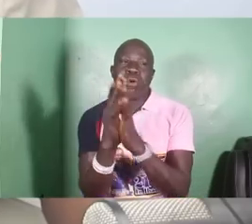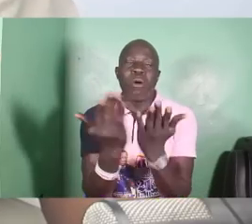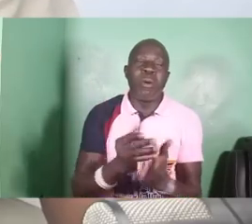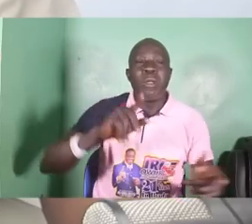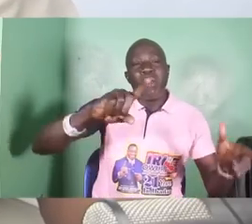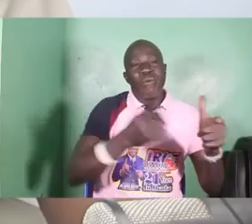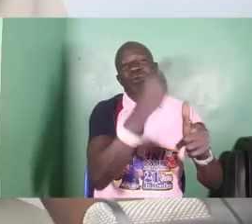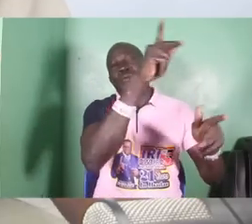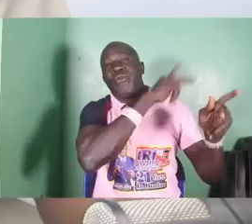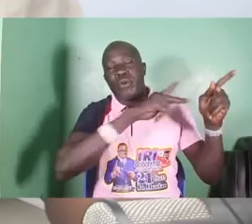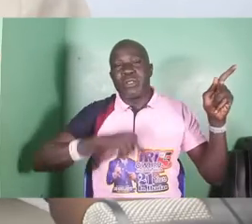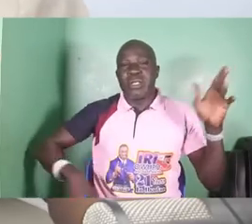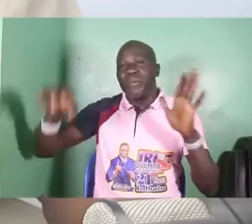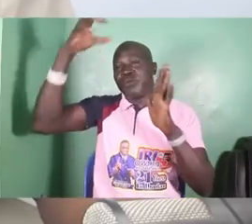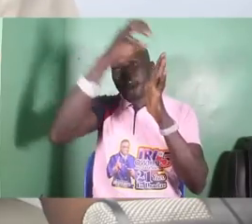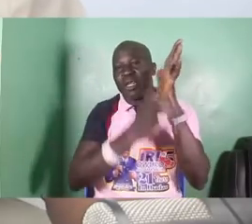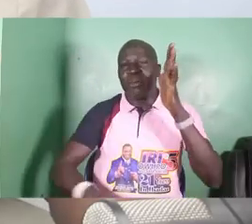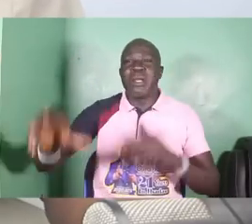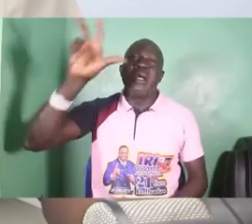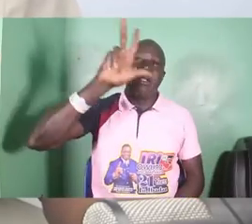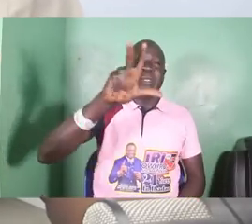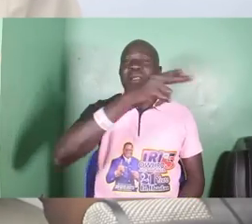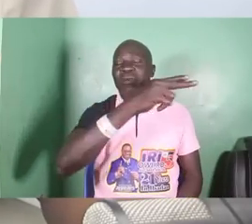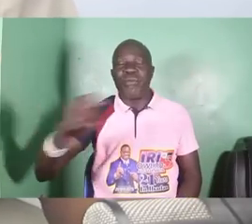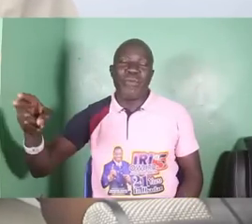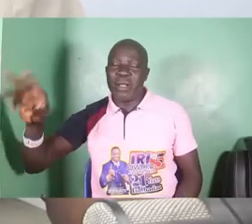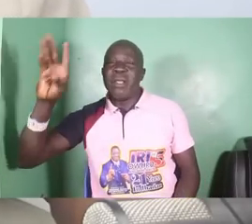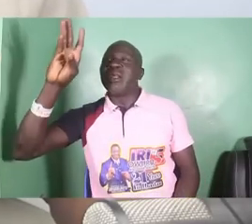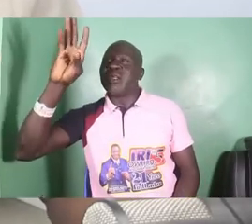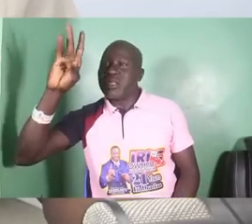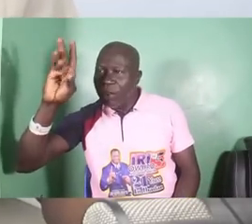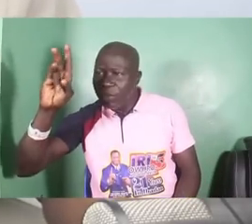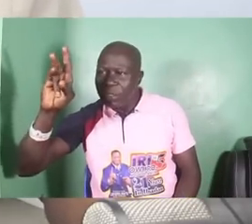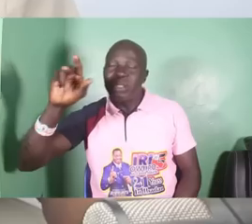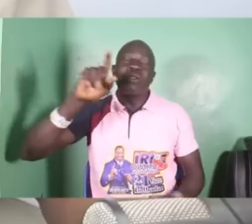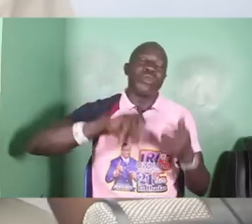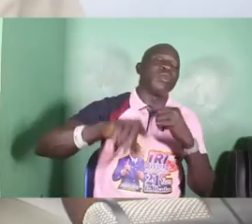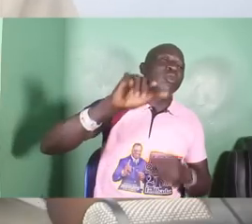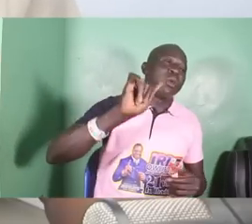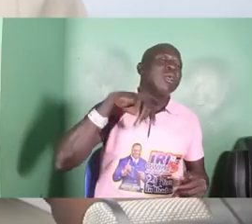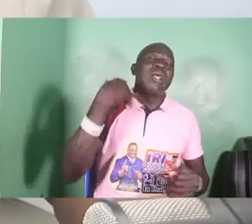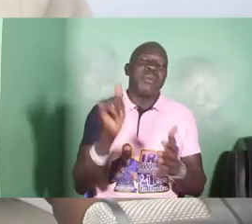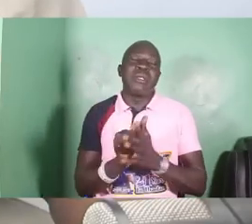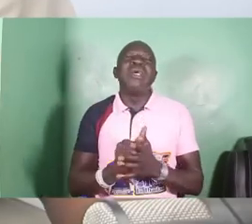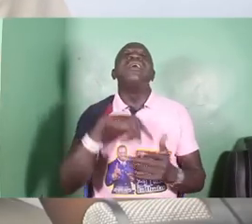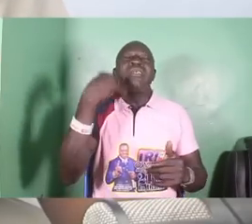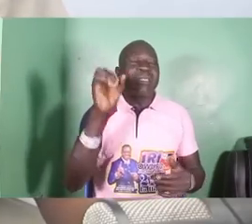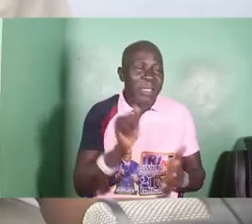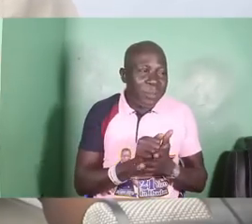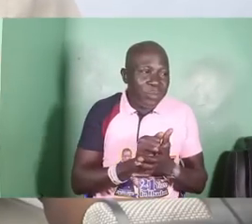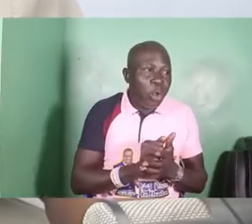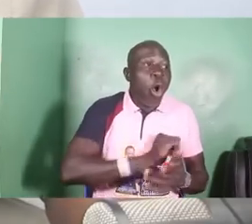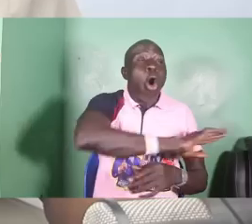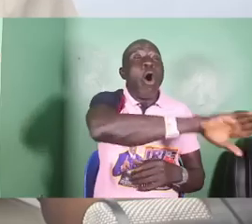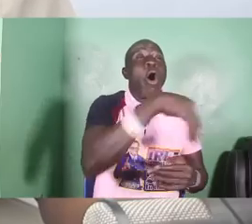of 1 Kings, verse 17. Verse 14. That was where it happened.